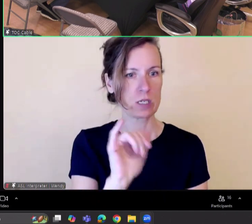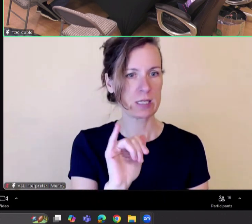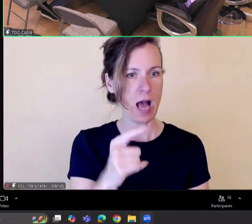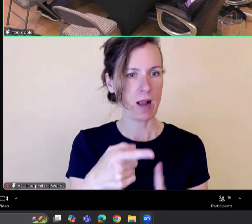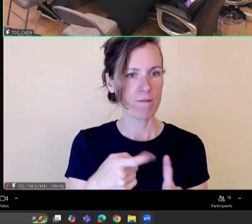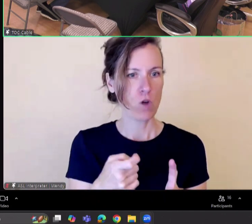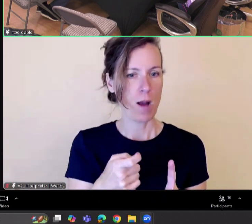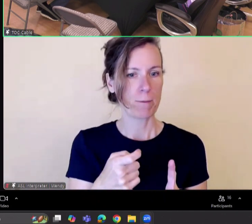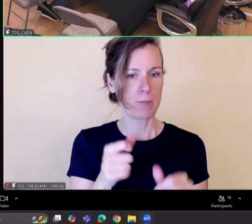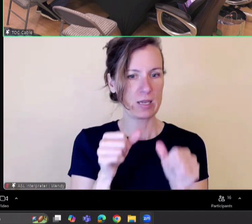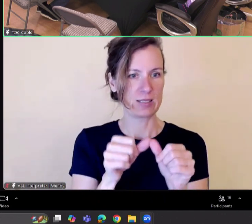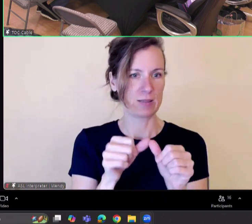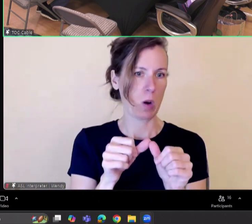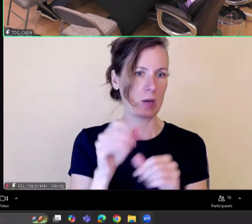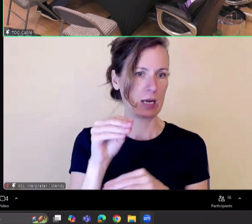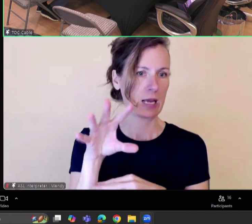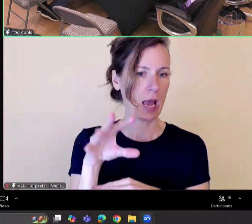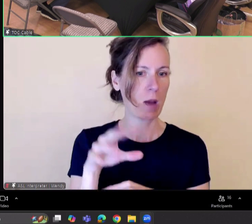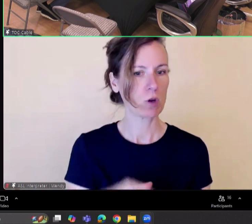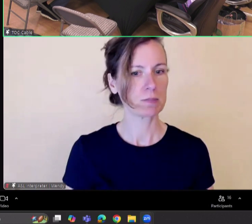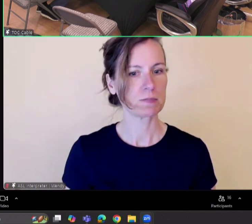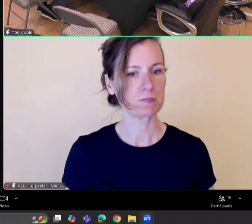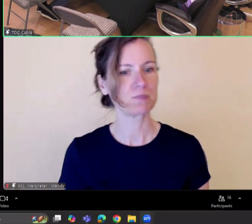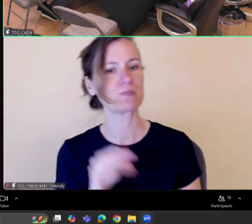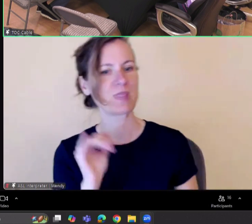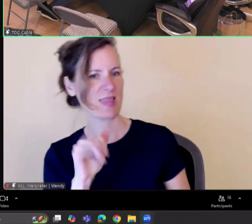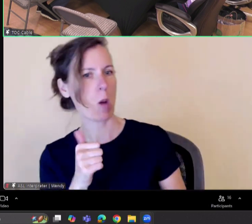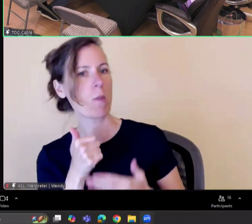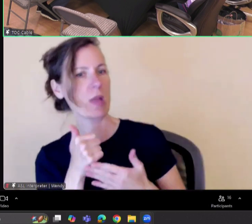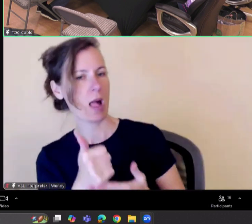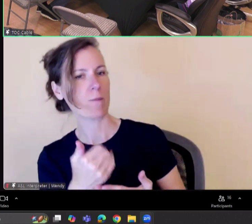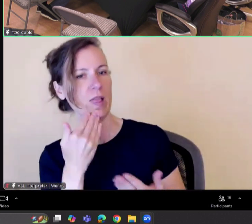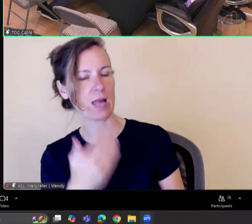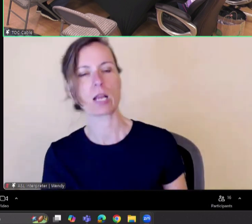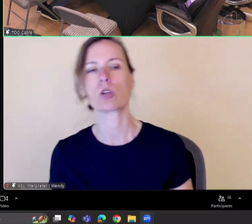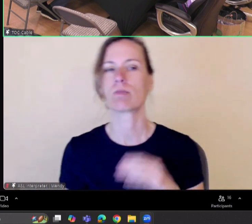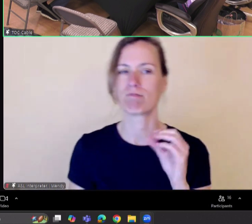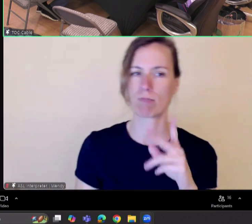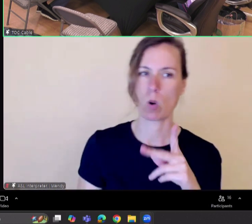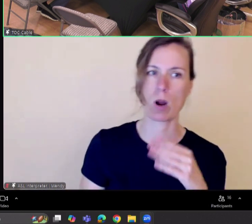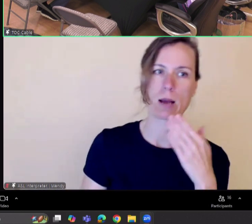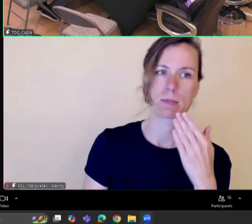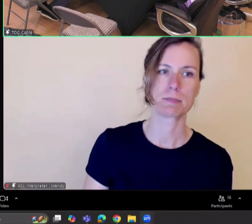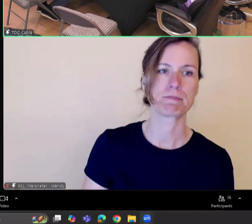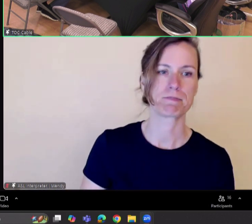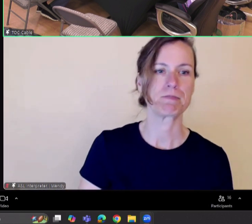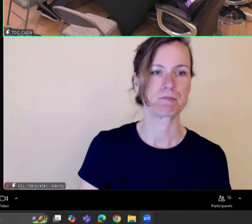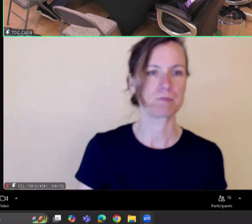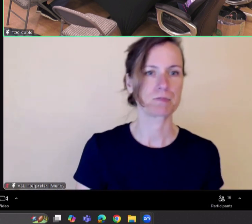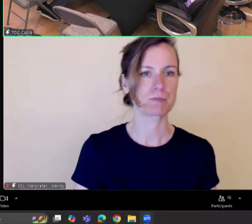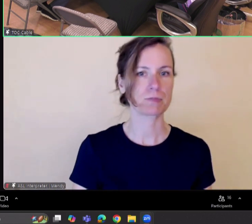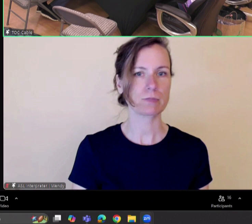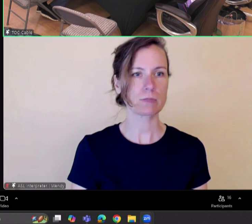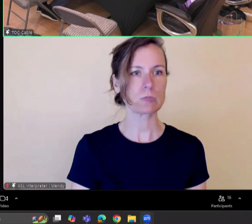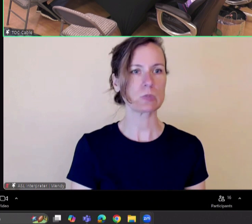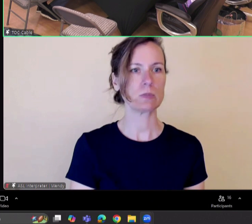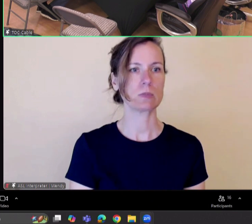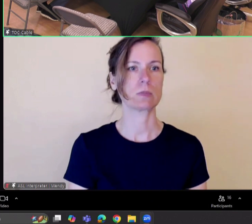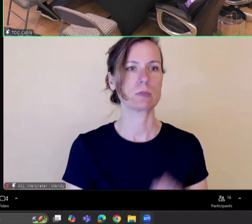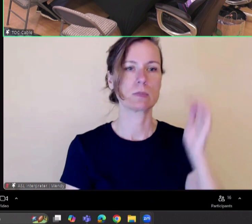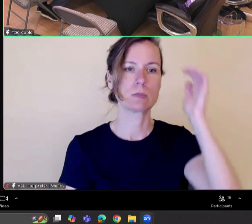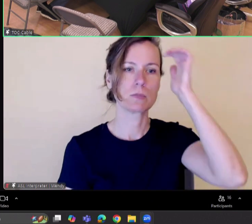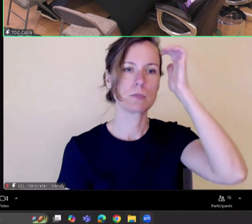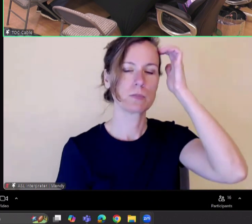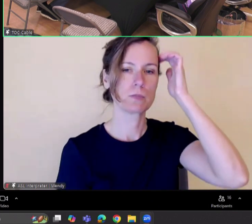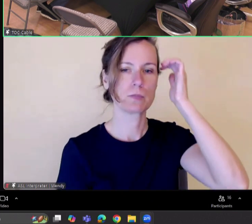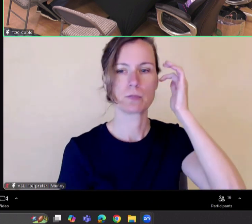camera. I think that'd be super helpful. Thank you so much. Absolutely. Thank you all so much. All right.